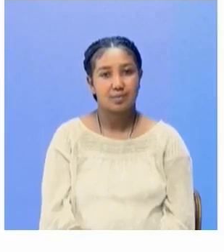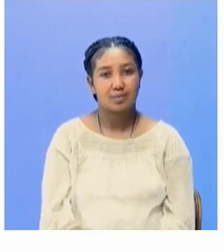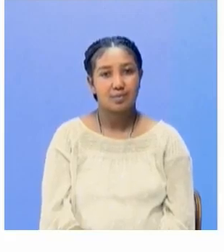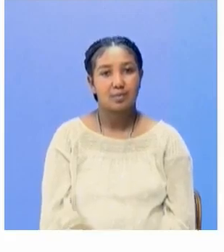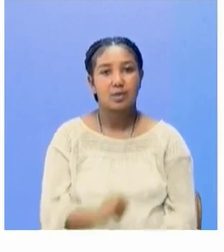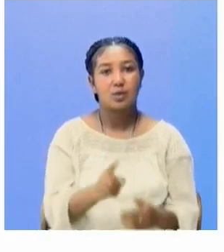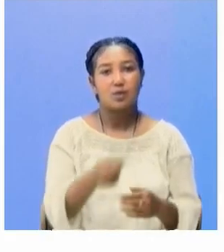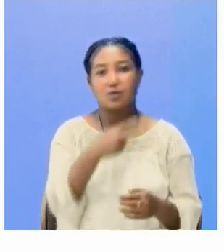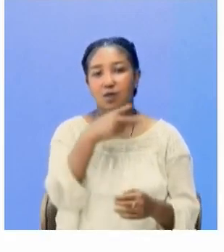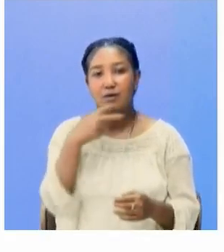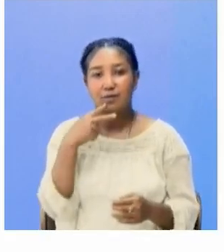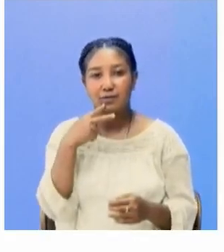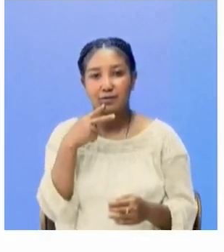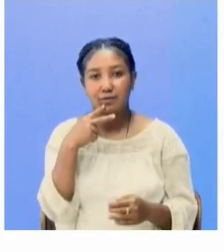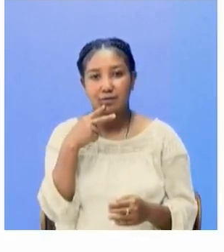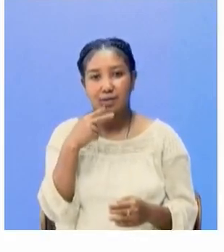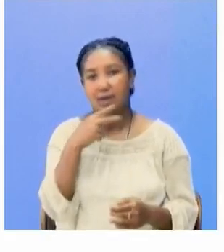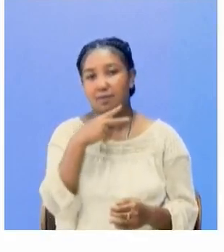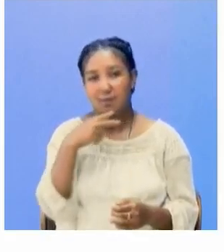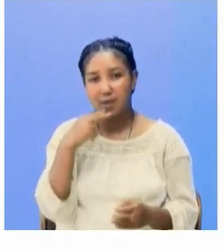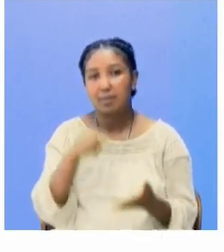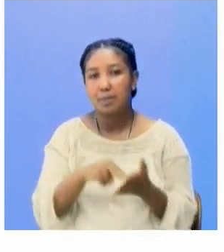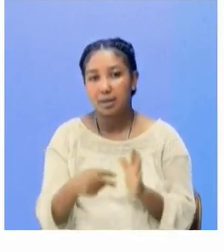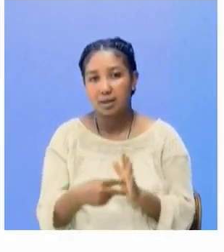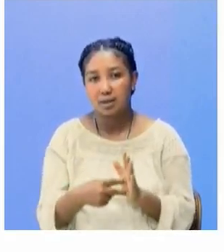So what about verb?